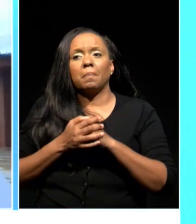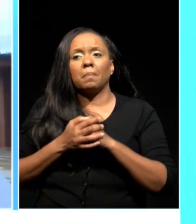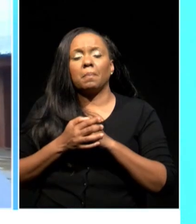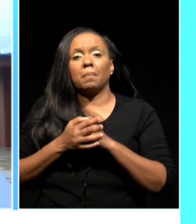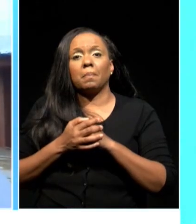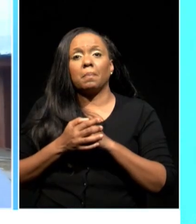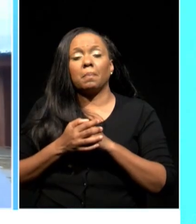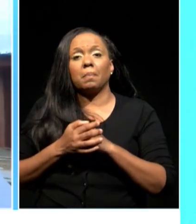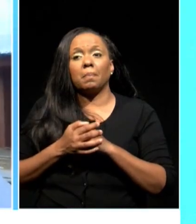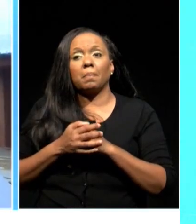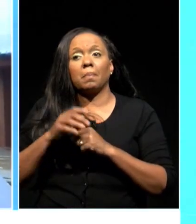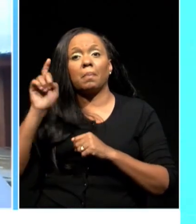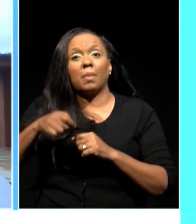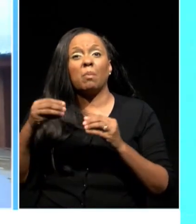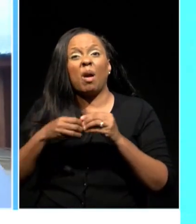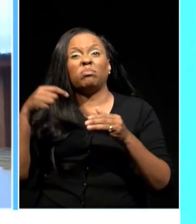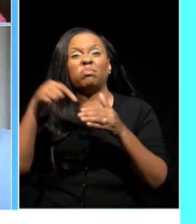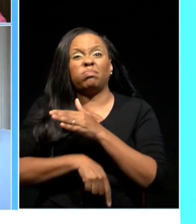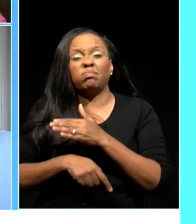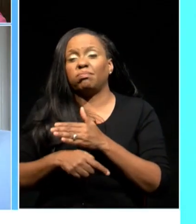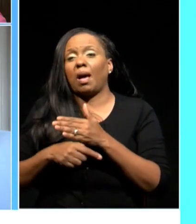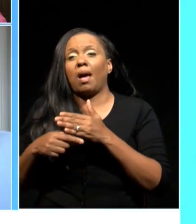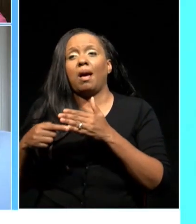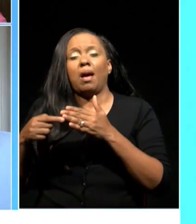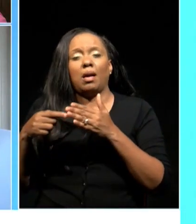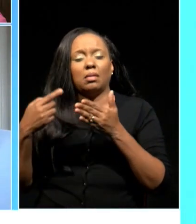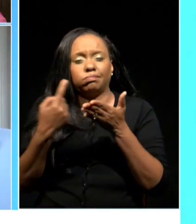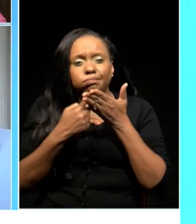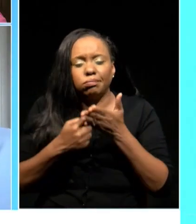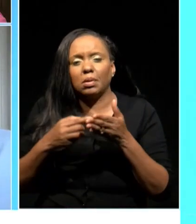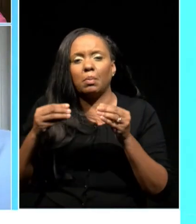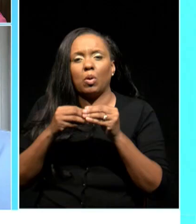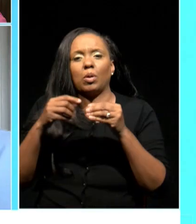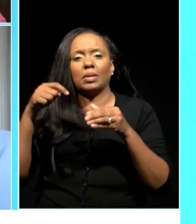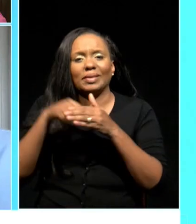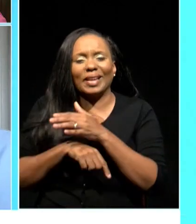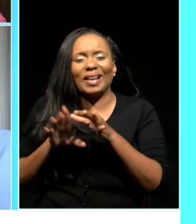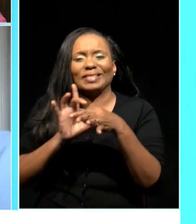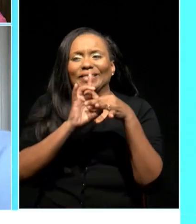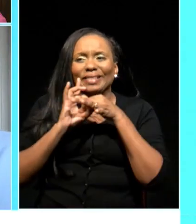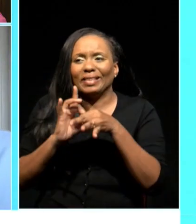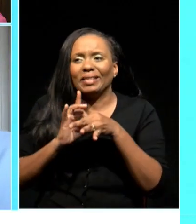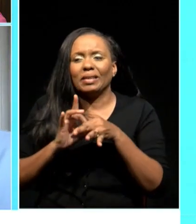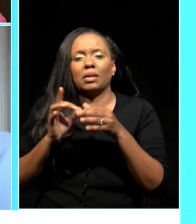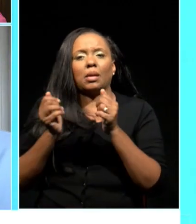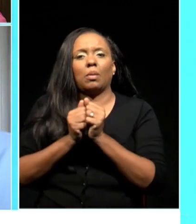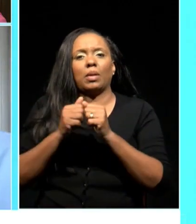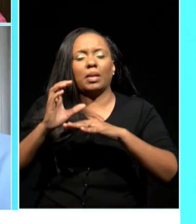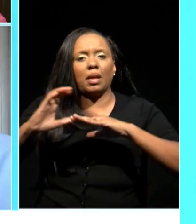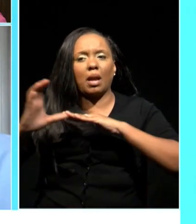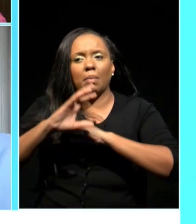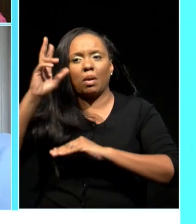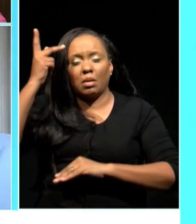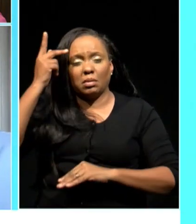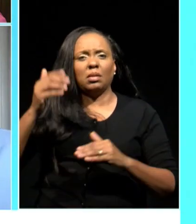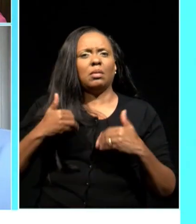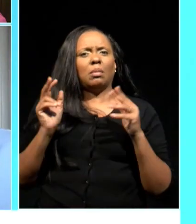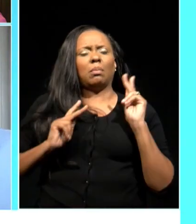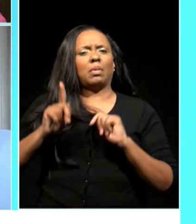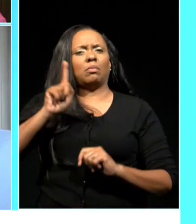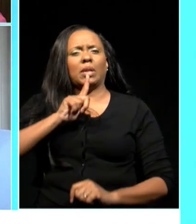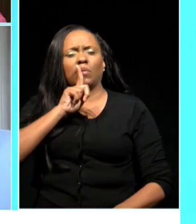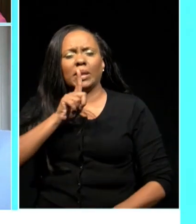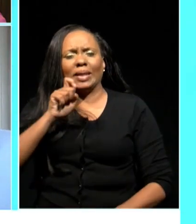the level of politics. And the young people have to think of that because that is the society that they're going to have to aim for. And I think that we have